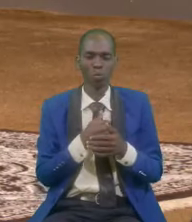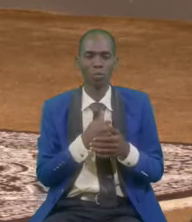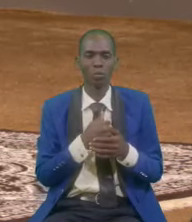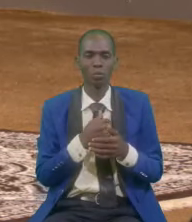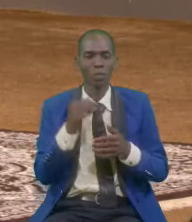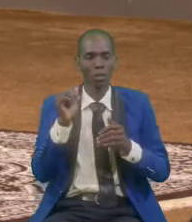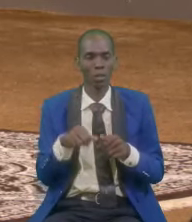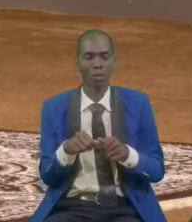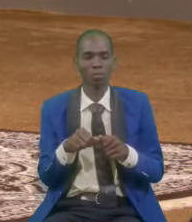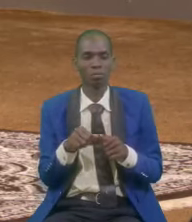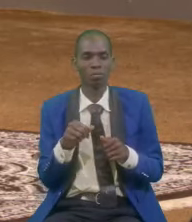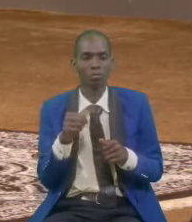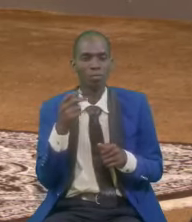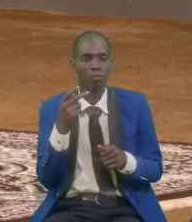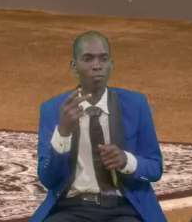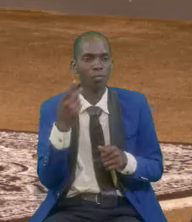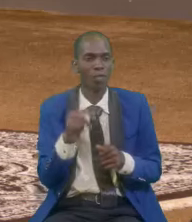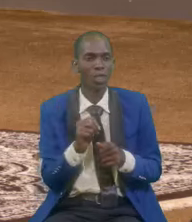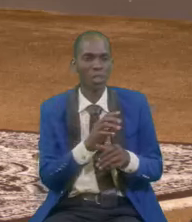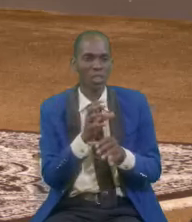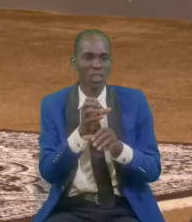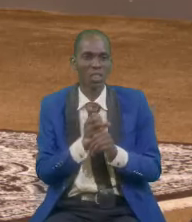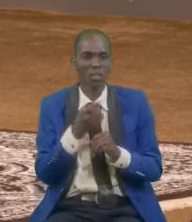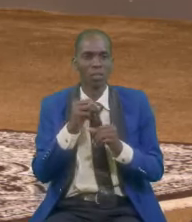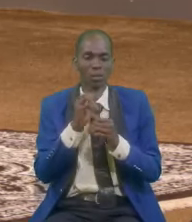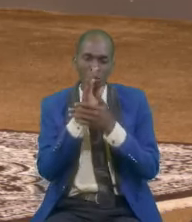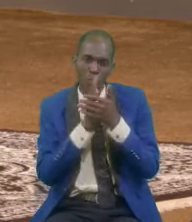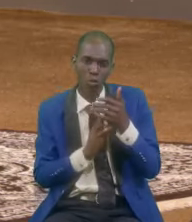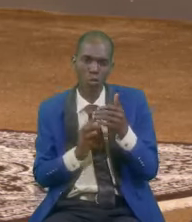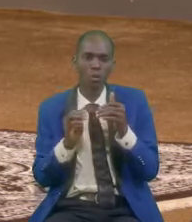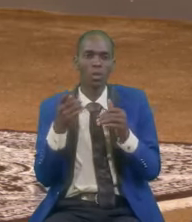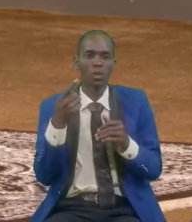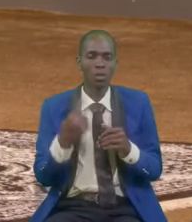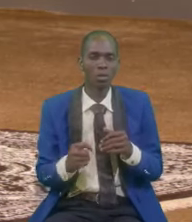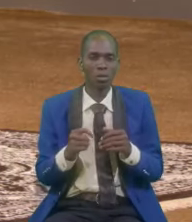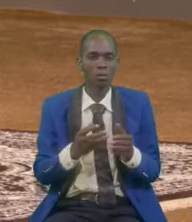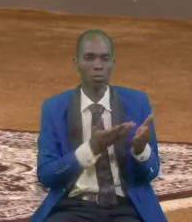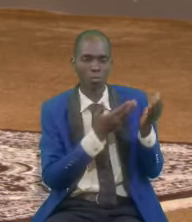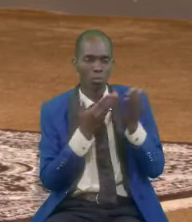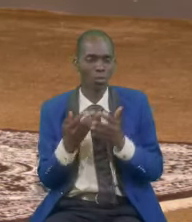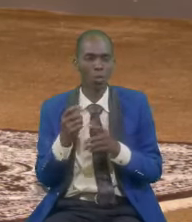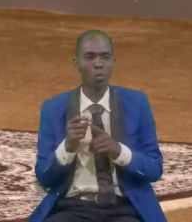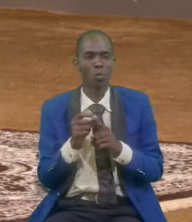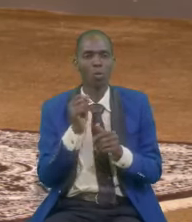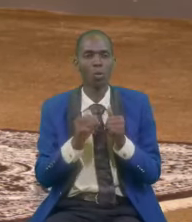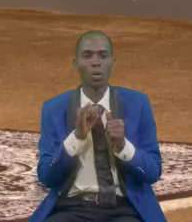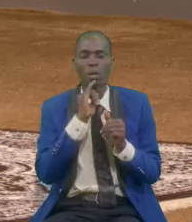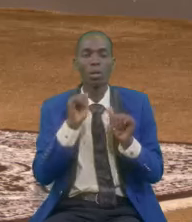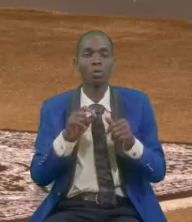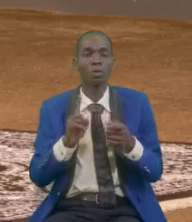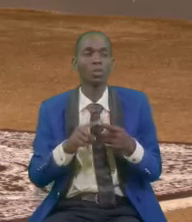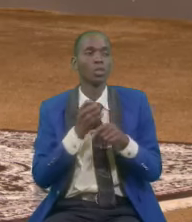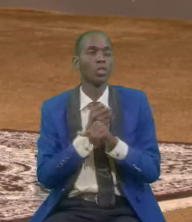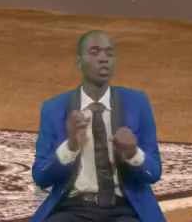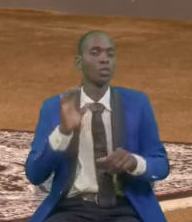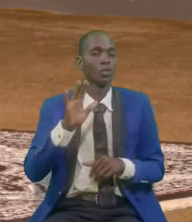the engrafted word, which is able to save